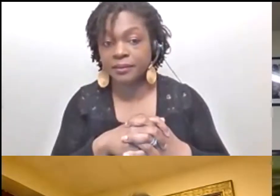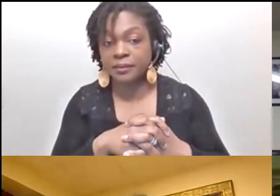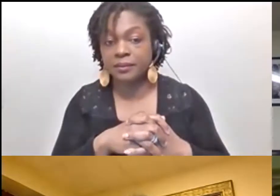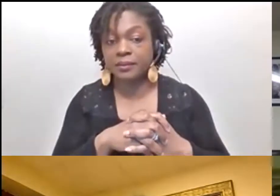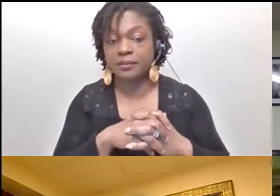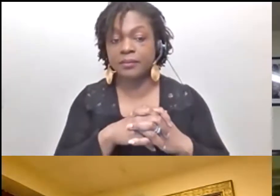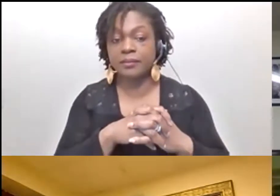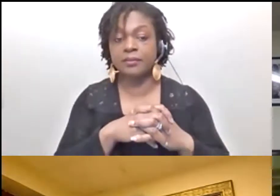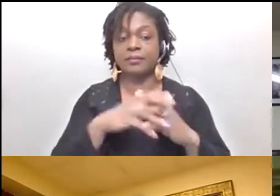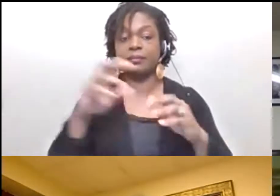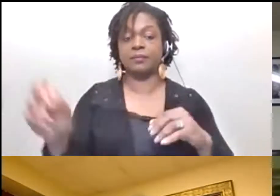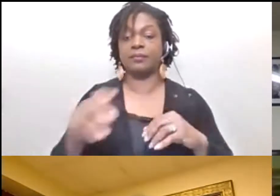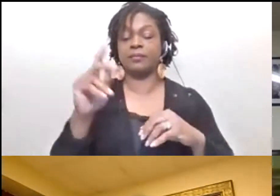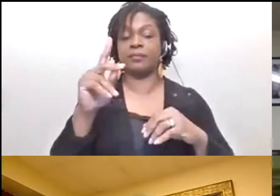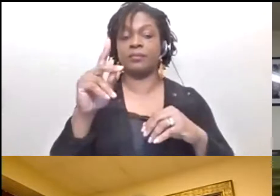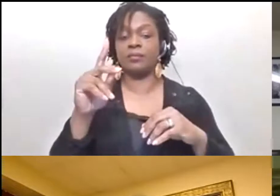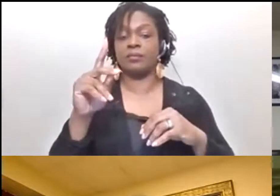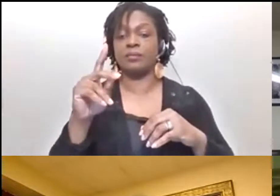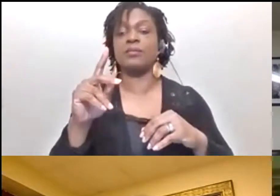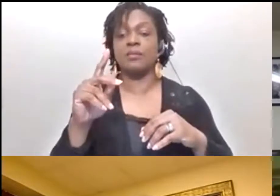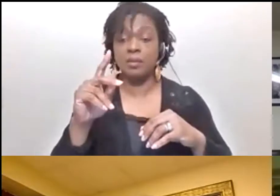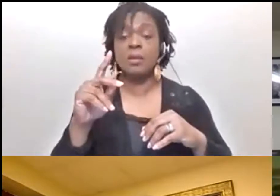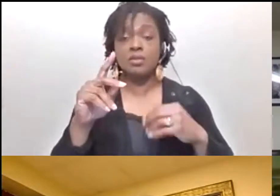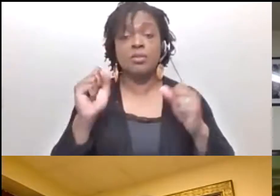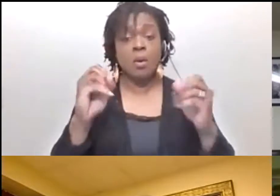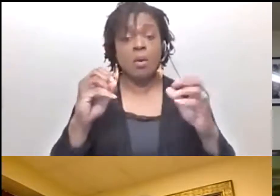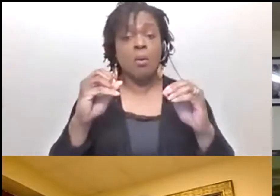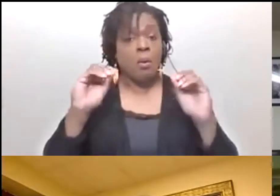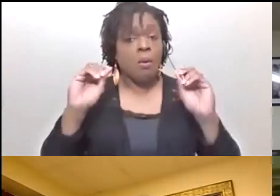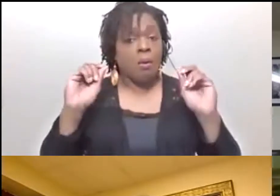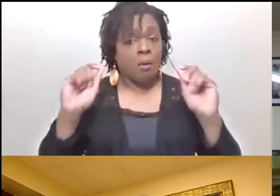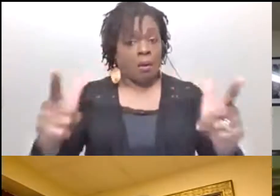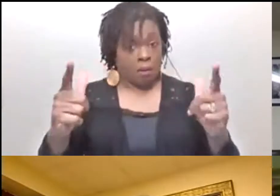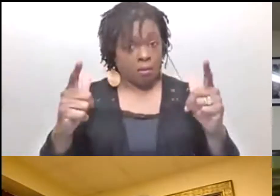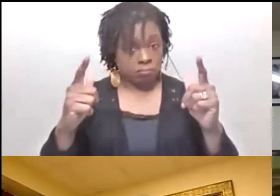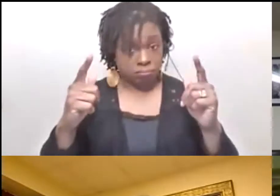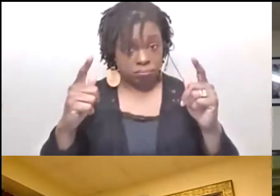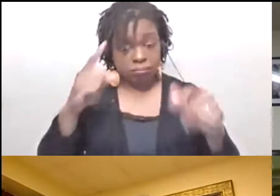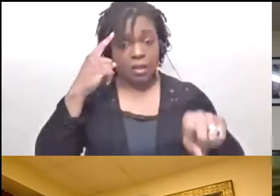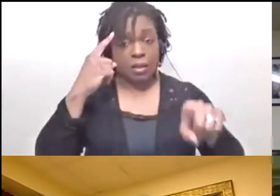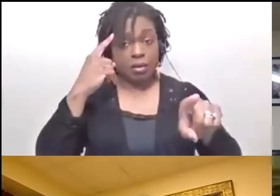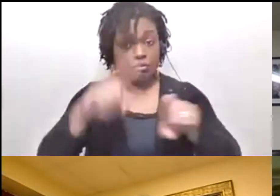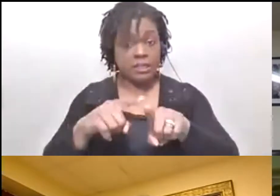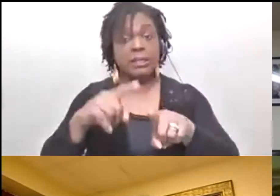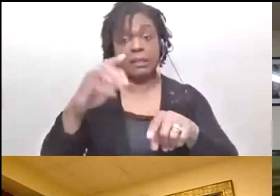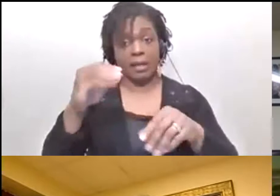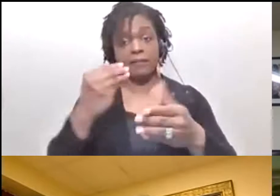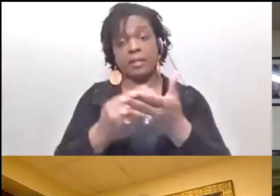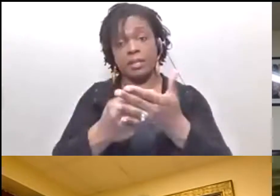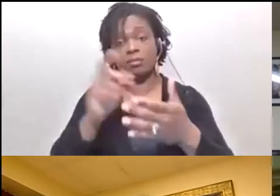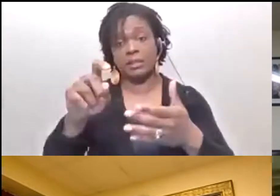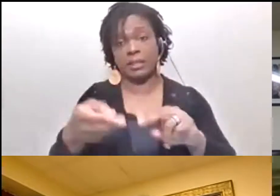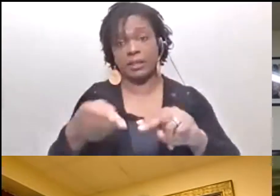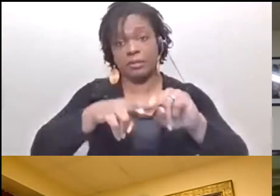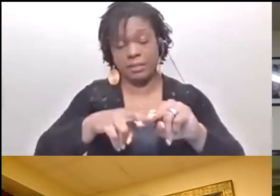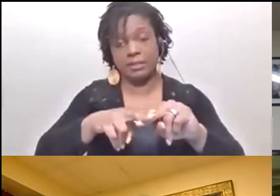Since everyone is in agreement upon the financial increases and it needs to touch